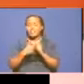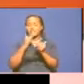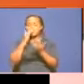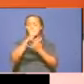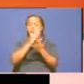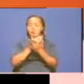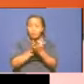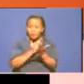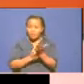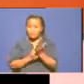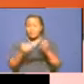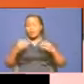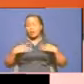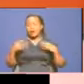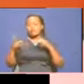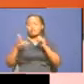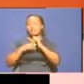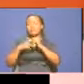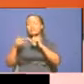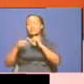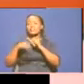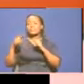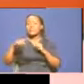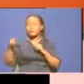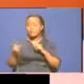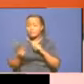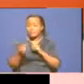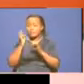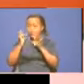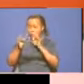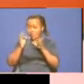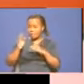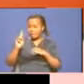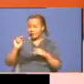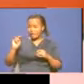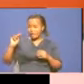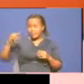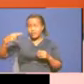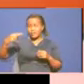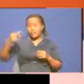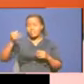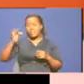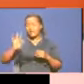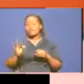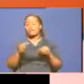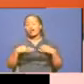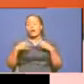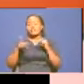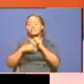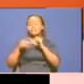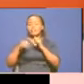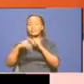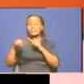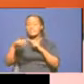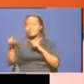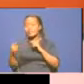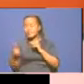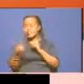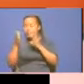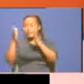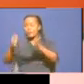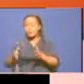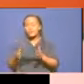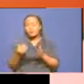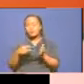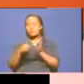to 76,000. Yeah. So if the NHIF is reimbursing 76,000 a month to the hospital, so the patient doesn't pay anything,